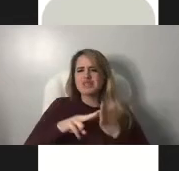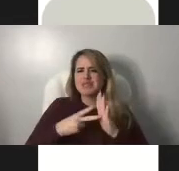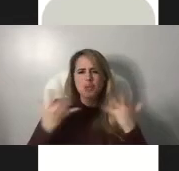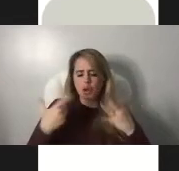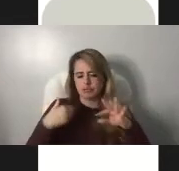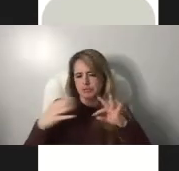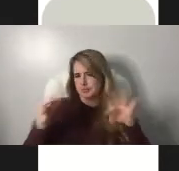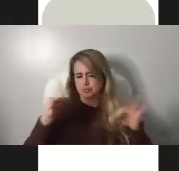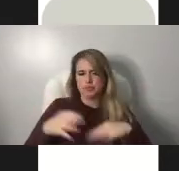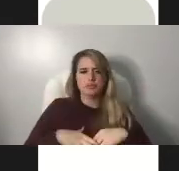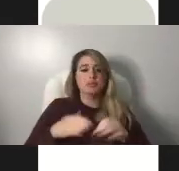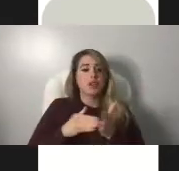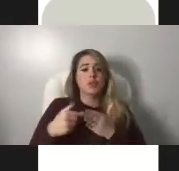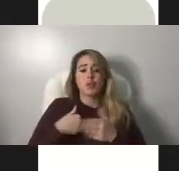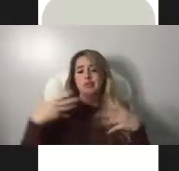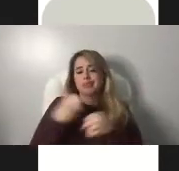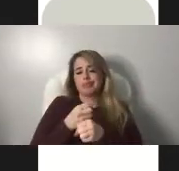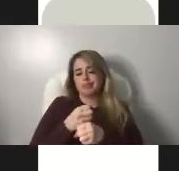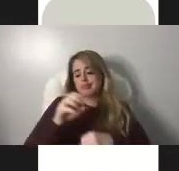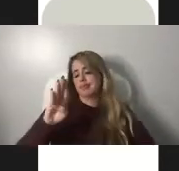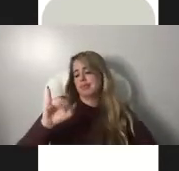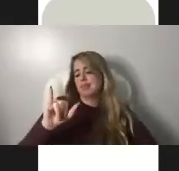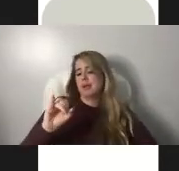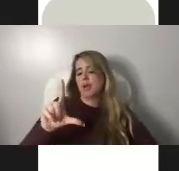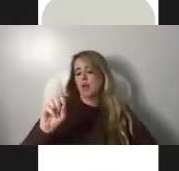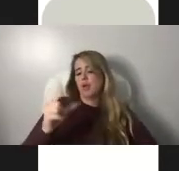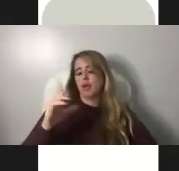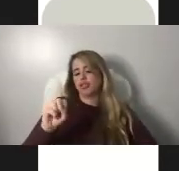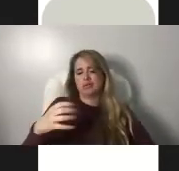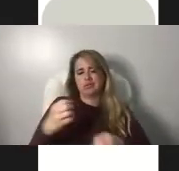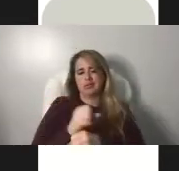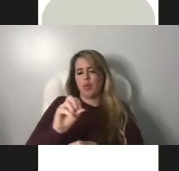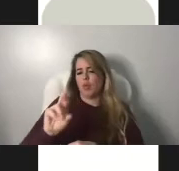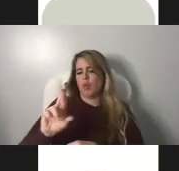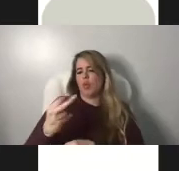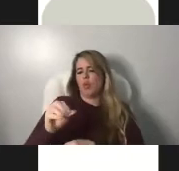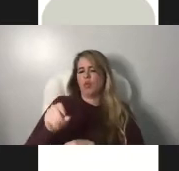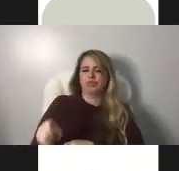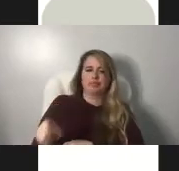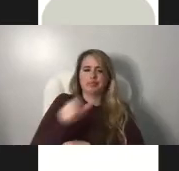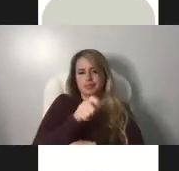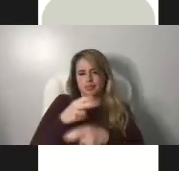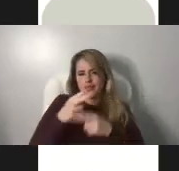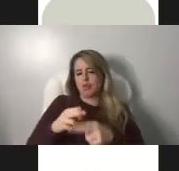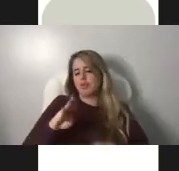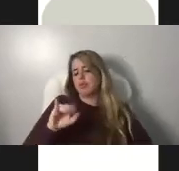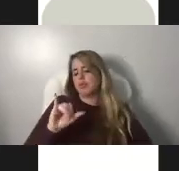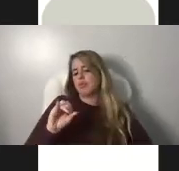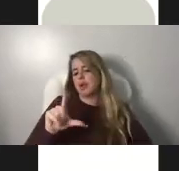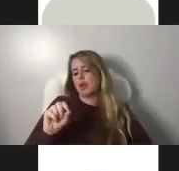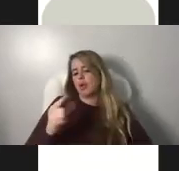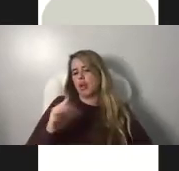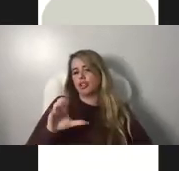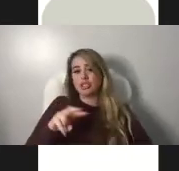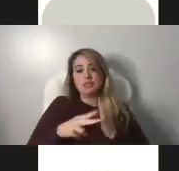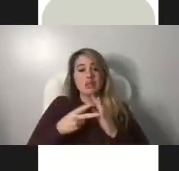So often we just say biologics. We shorten it up to just saying biologics. And biologics are use of the